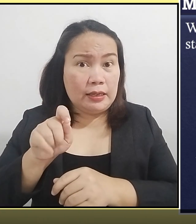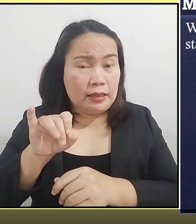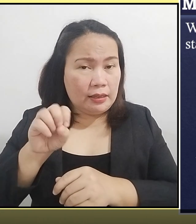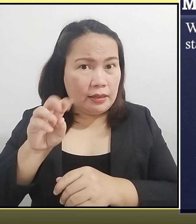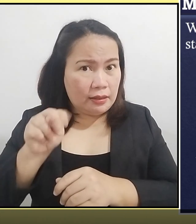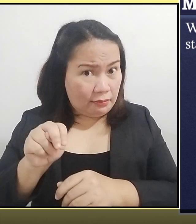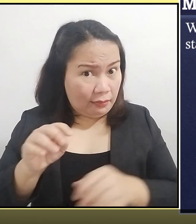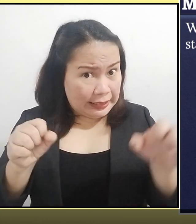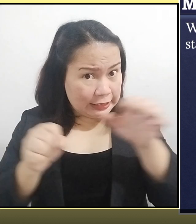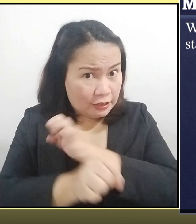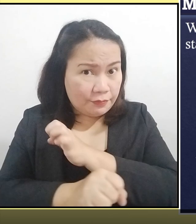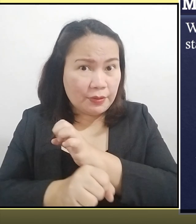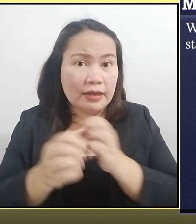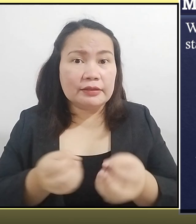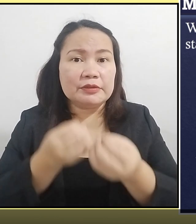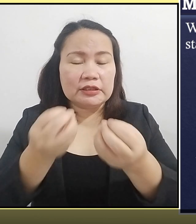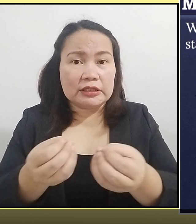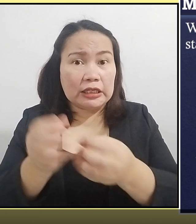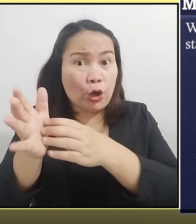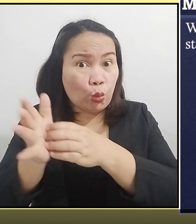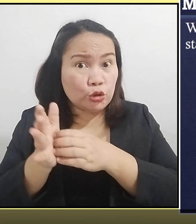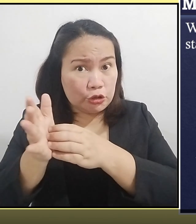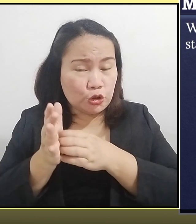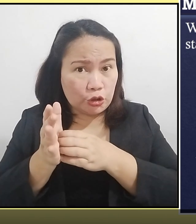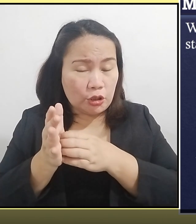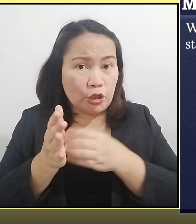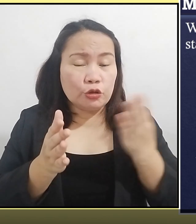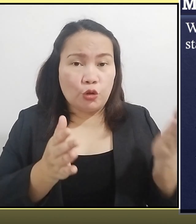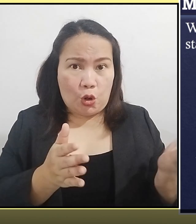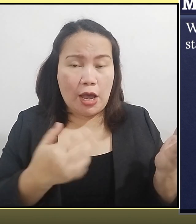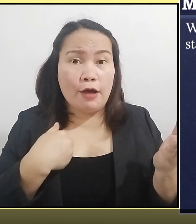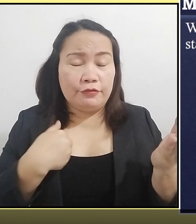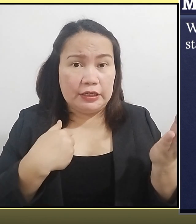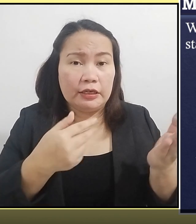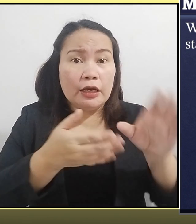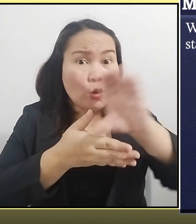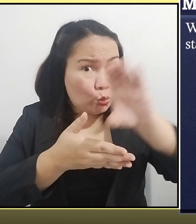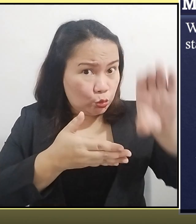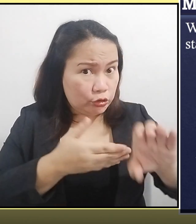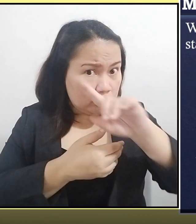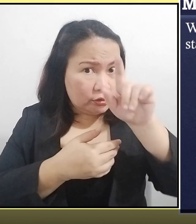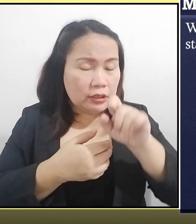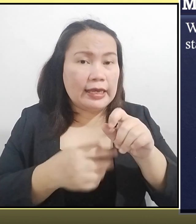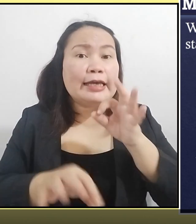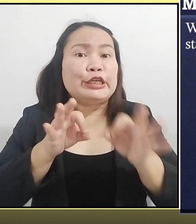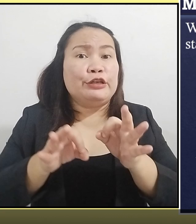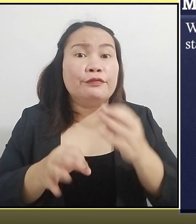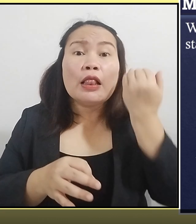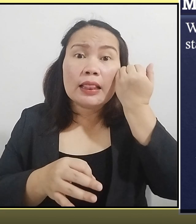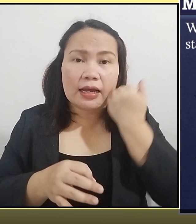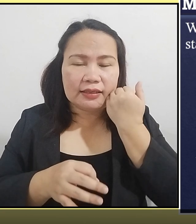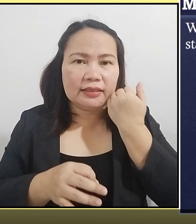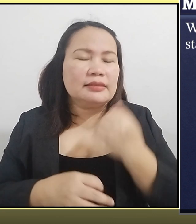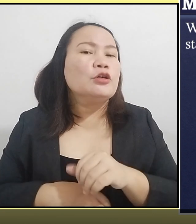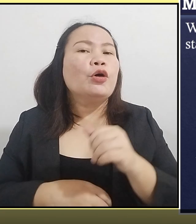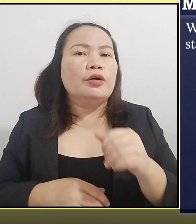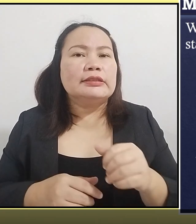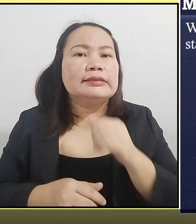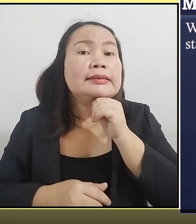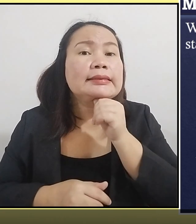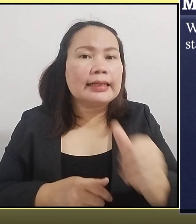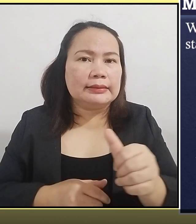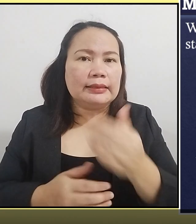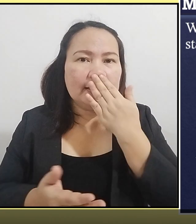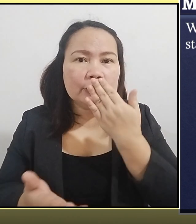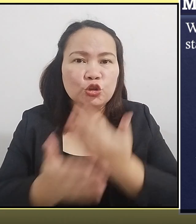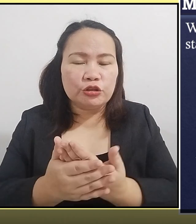niyang condition para makonclude mo ito o para magkaroon ka ng ganong conclusion? Pag hindi, that is not a